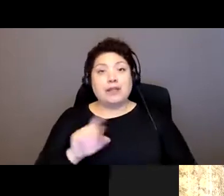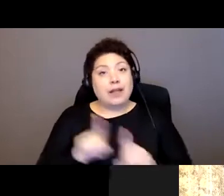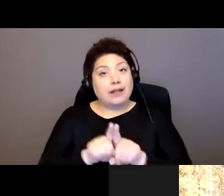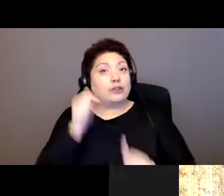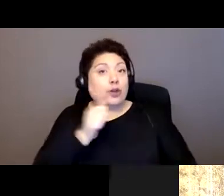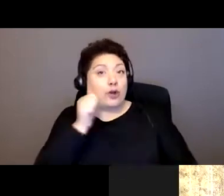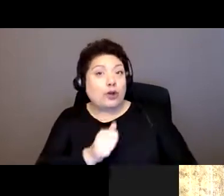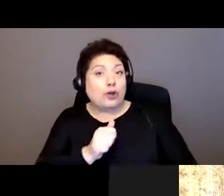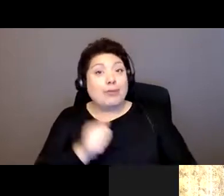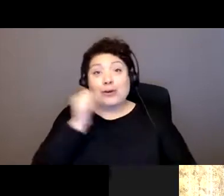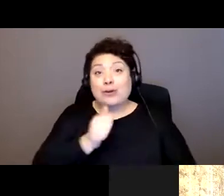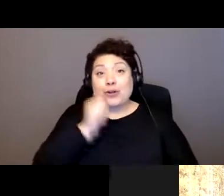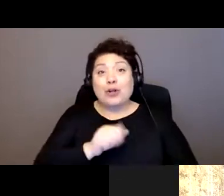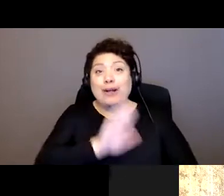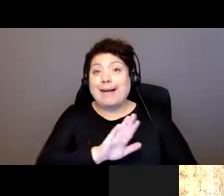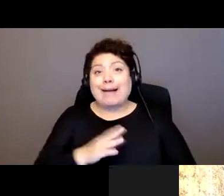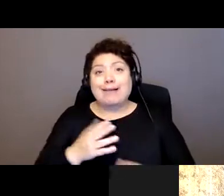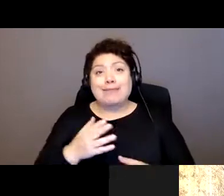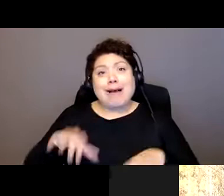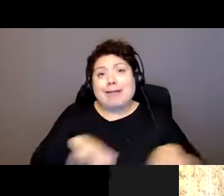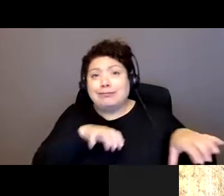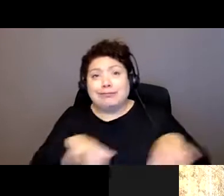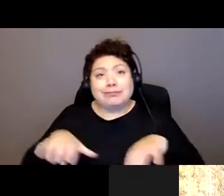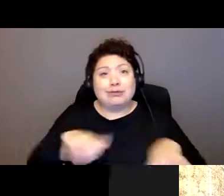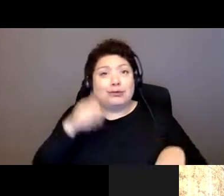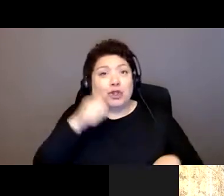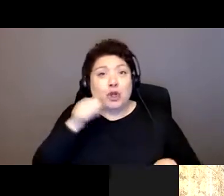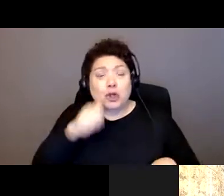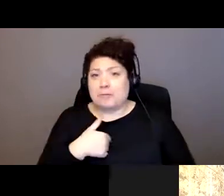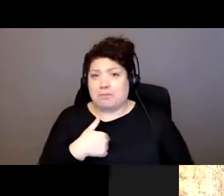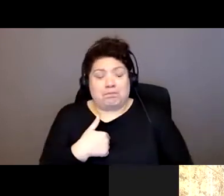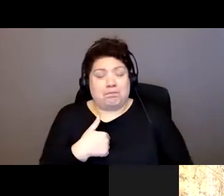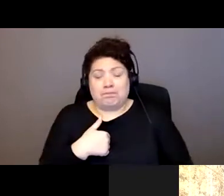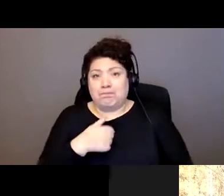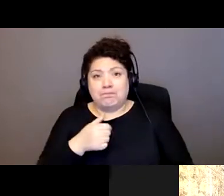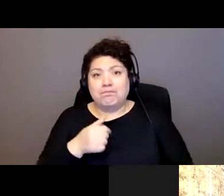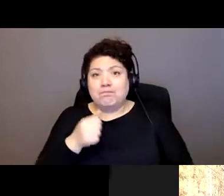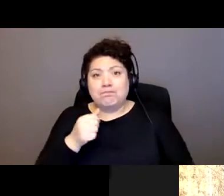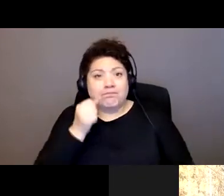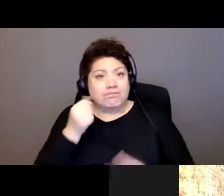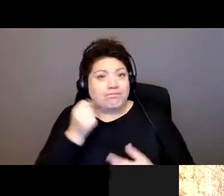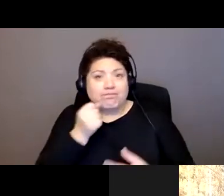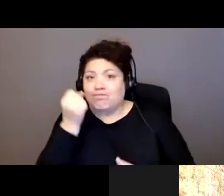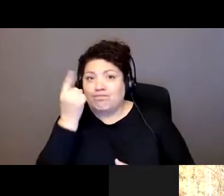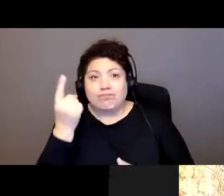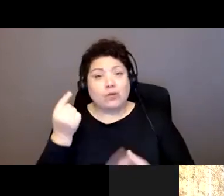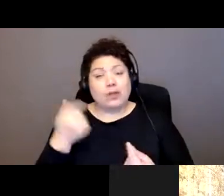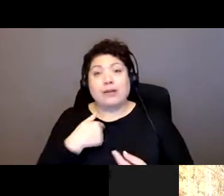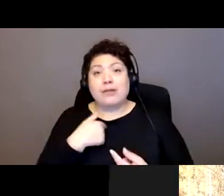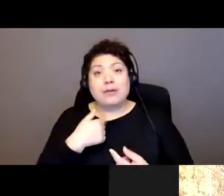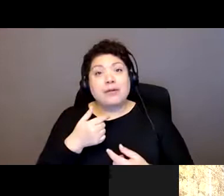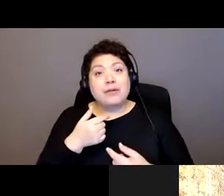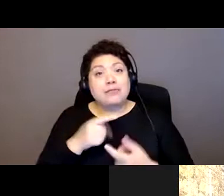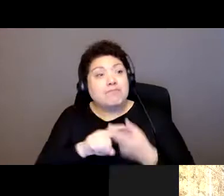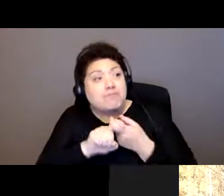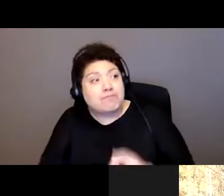like. So I just didn't hang out with too many people. I just kind of followed the gang around. I